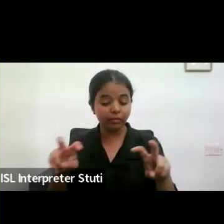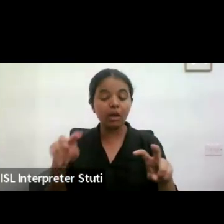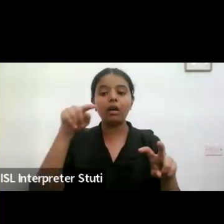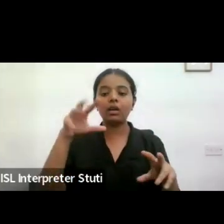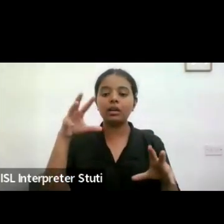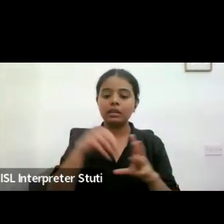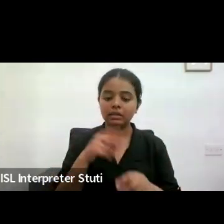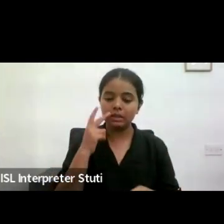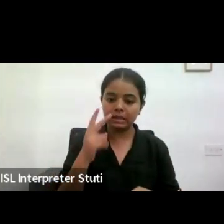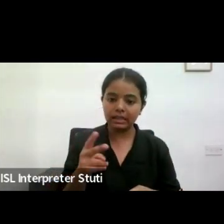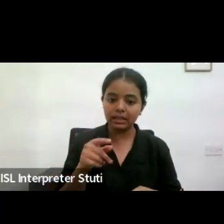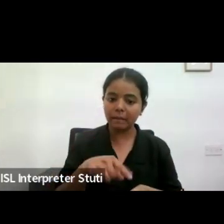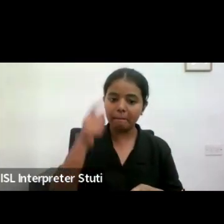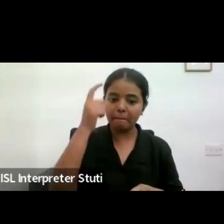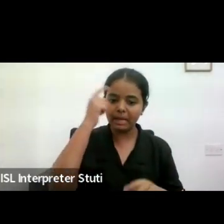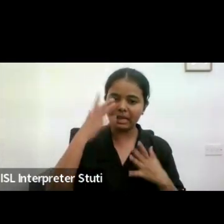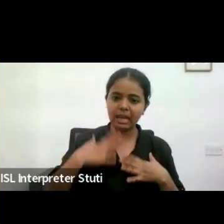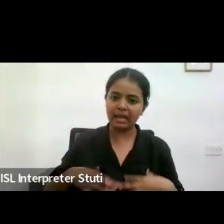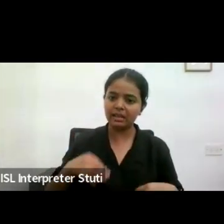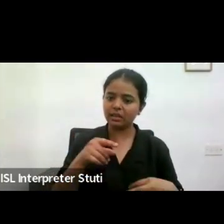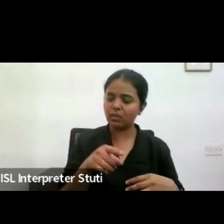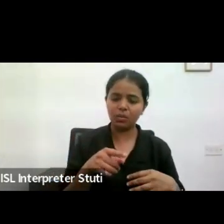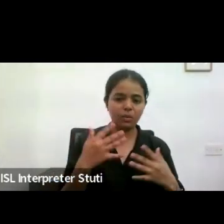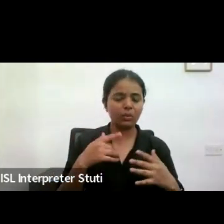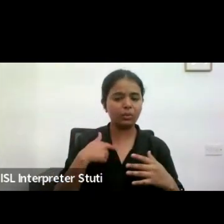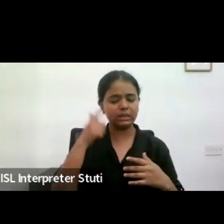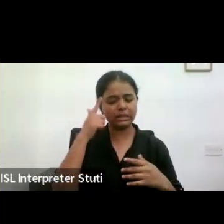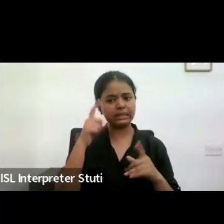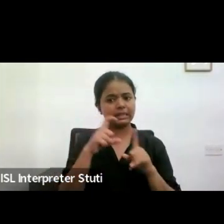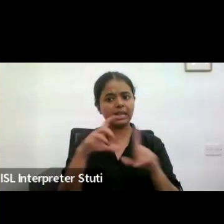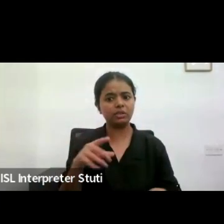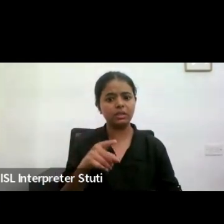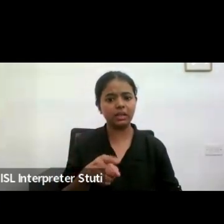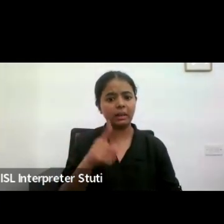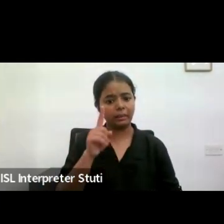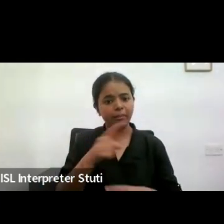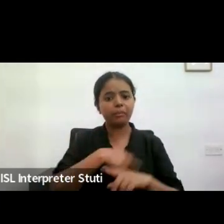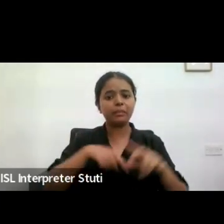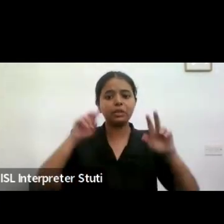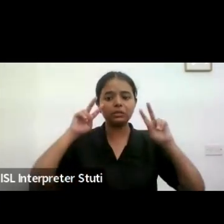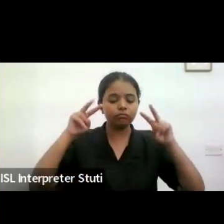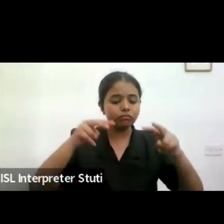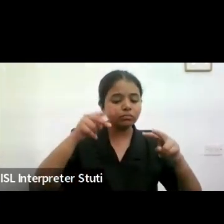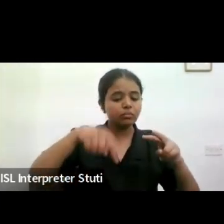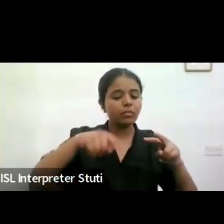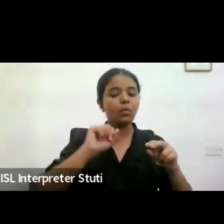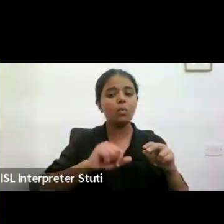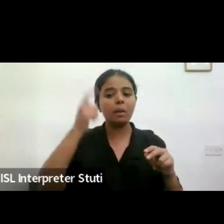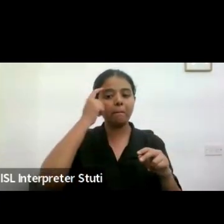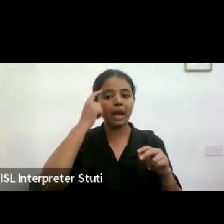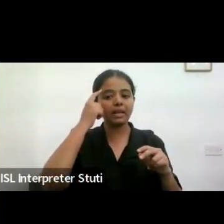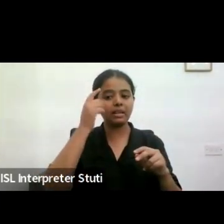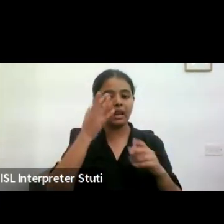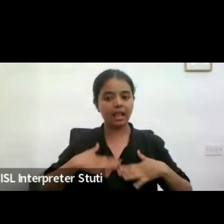huge. So in our care plans, we have to factor in all these